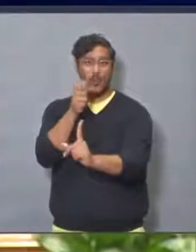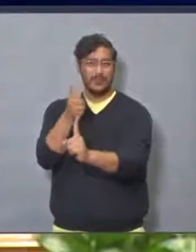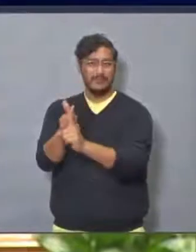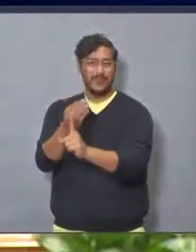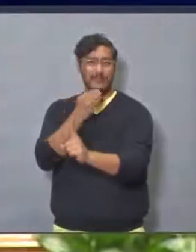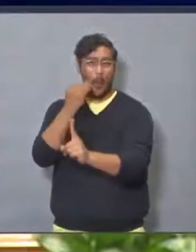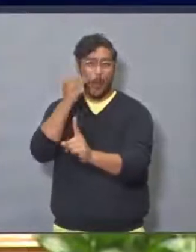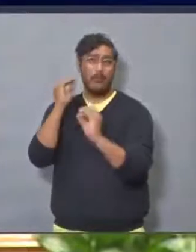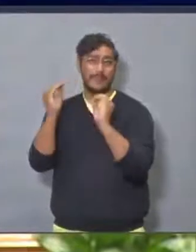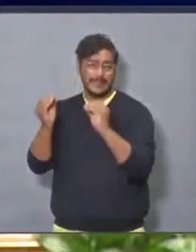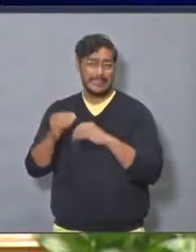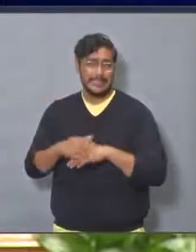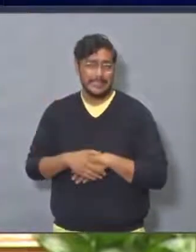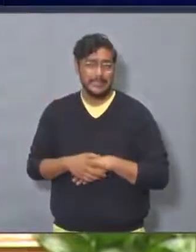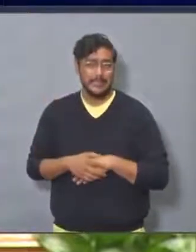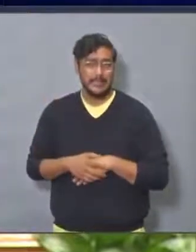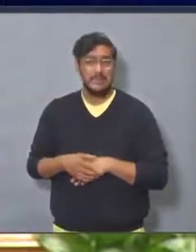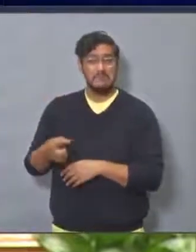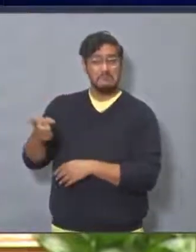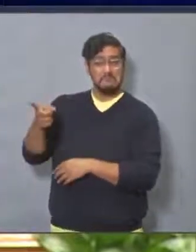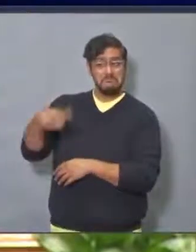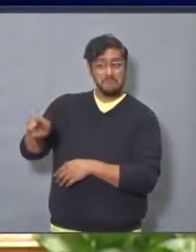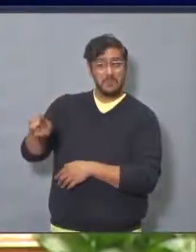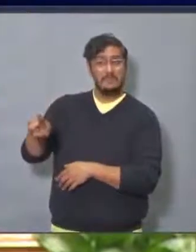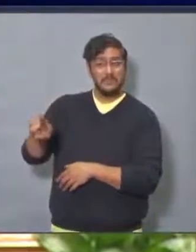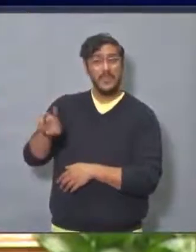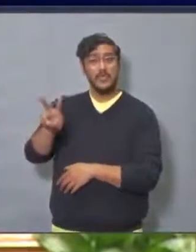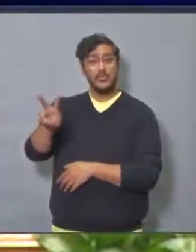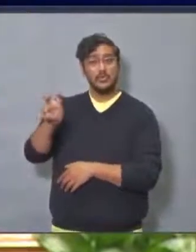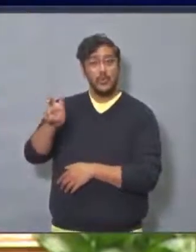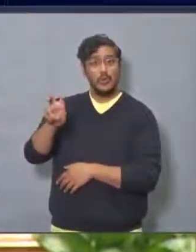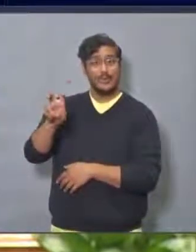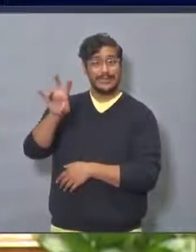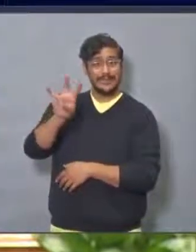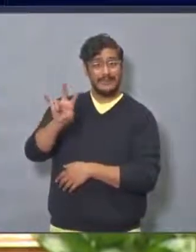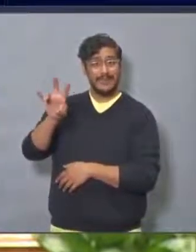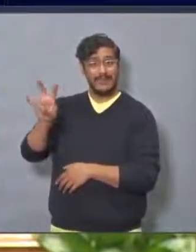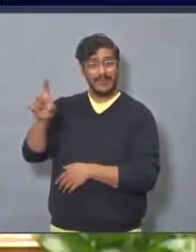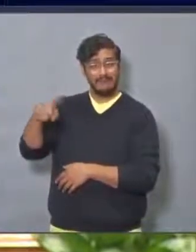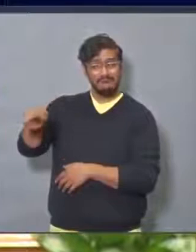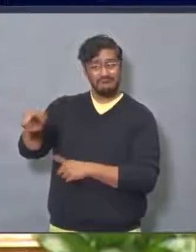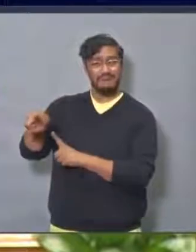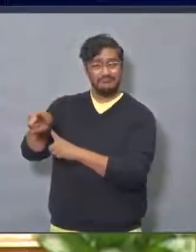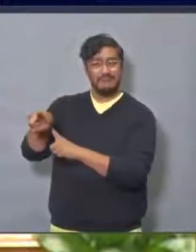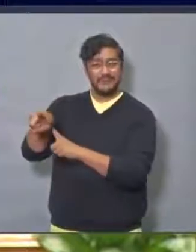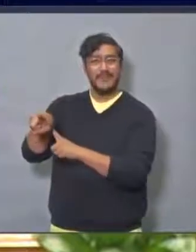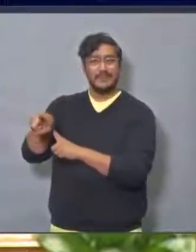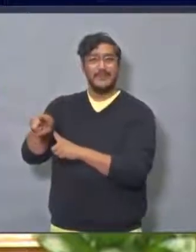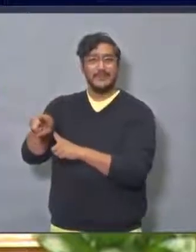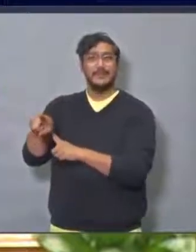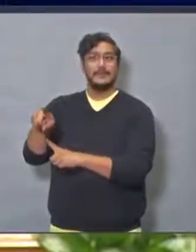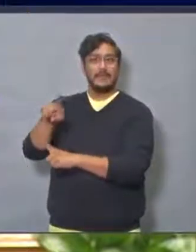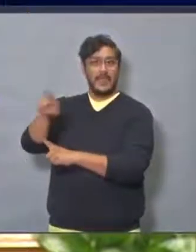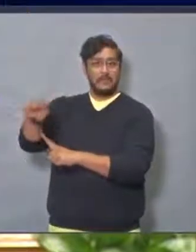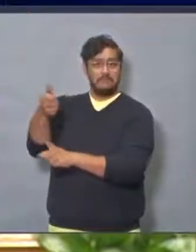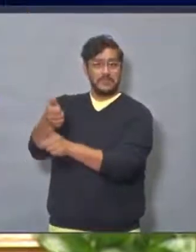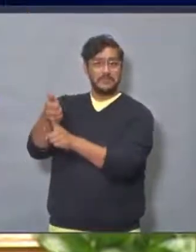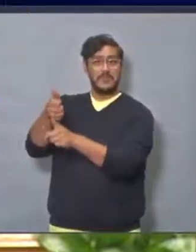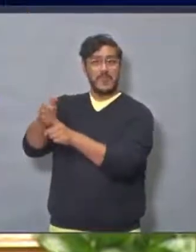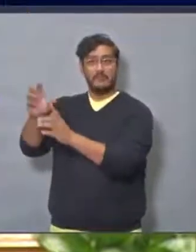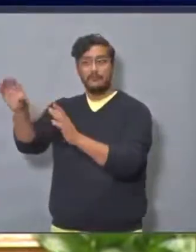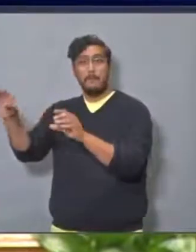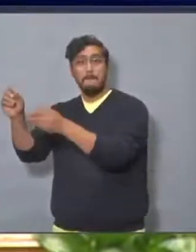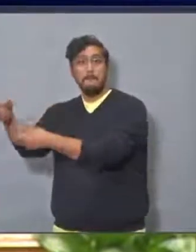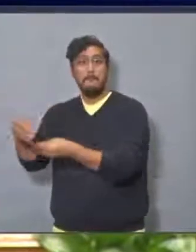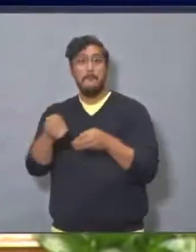experiencing homelessness. Among these cases, 277 were referred to isolation and quarantine sites